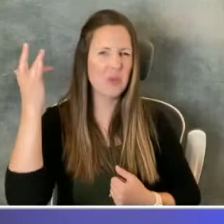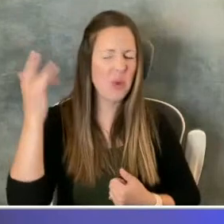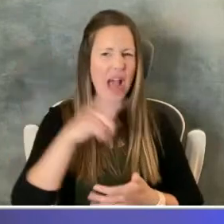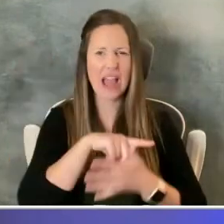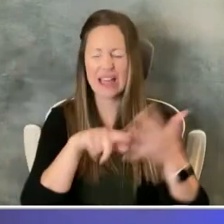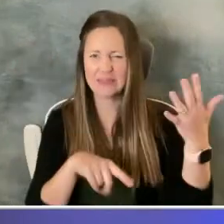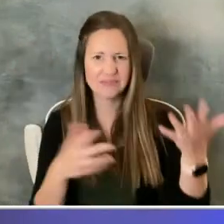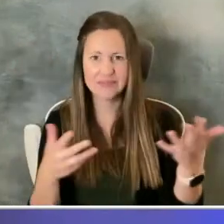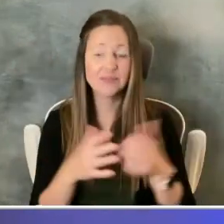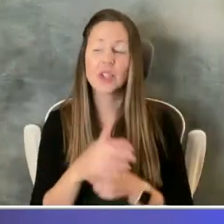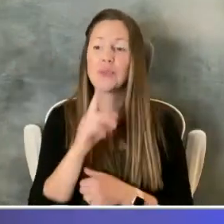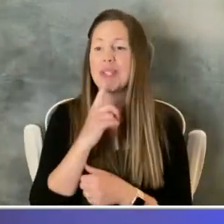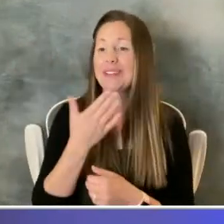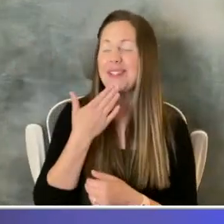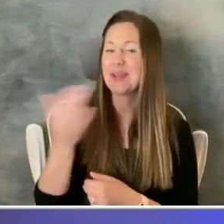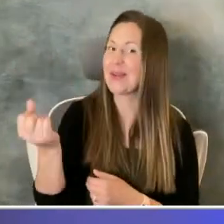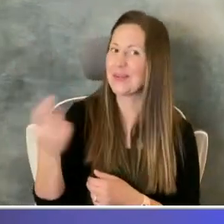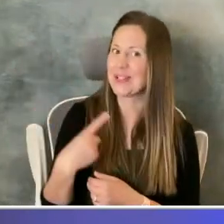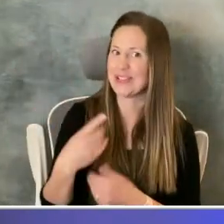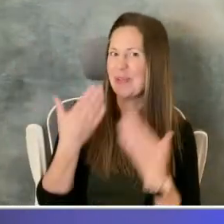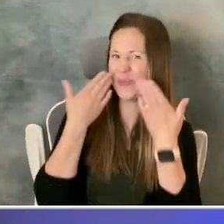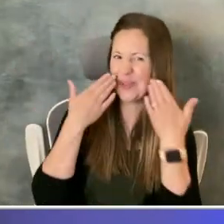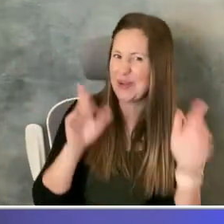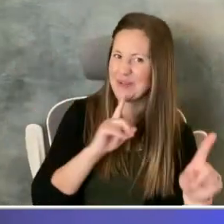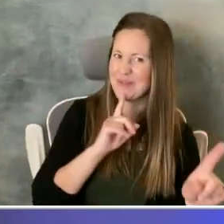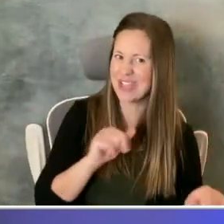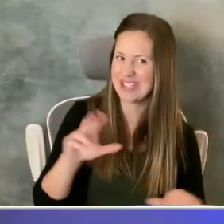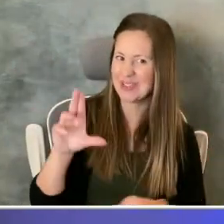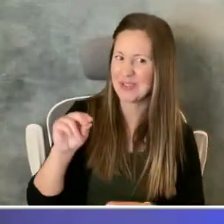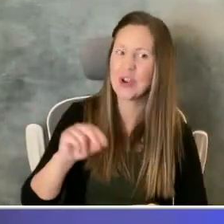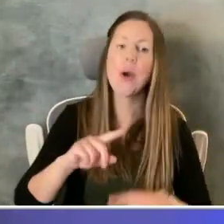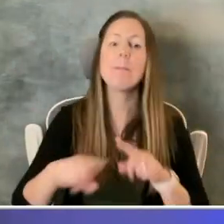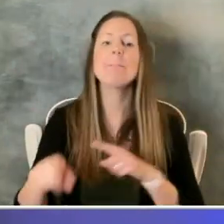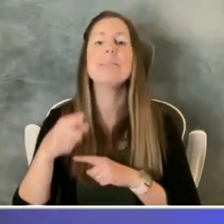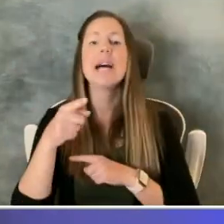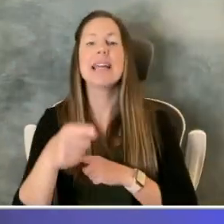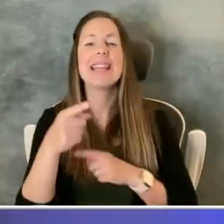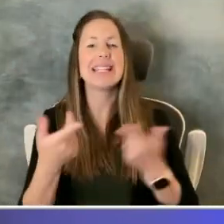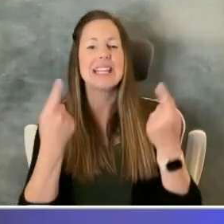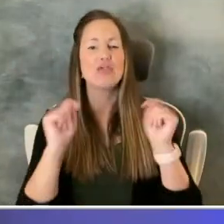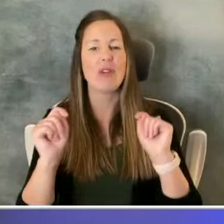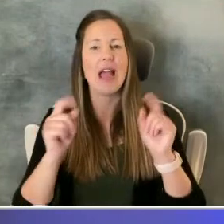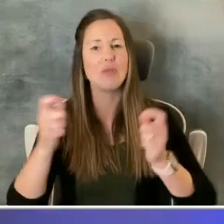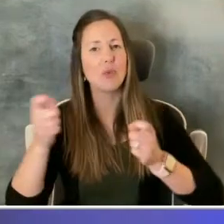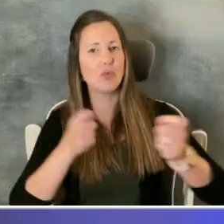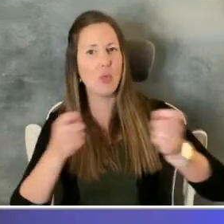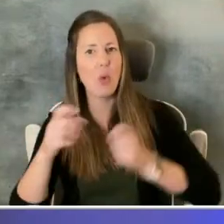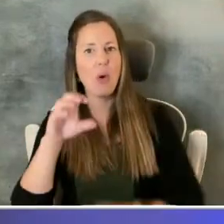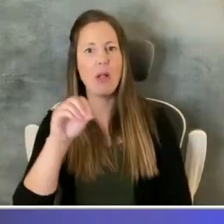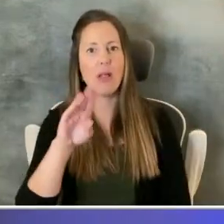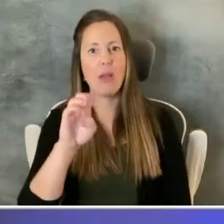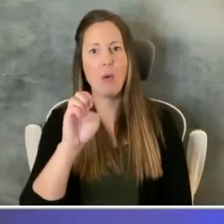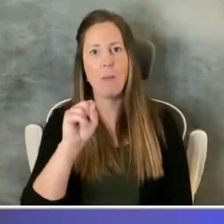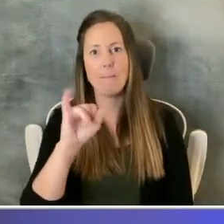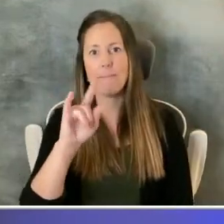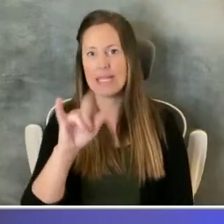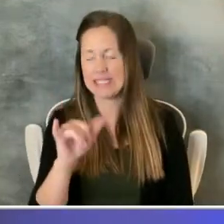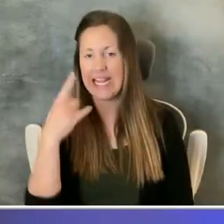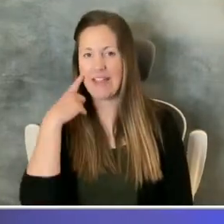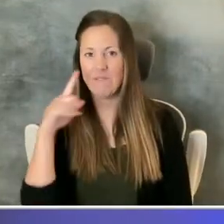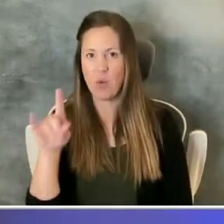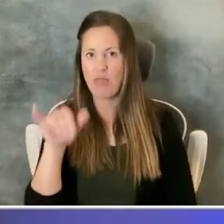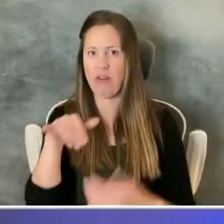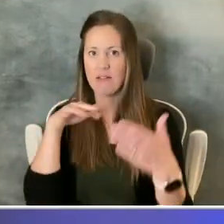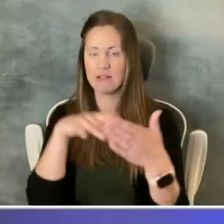to that. But they did attempt to control for obesity in this study. And really the only a cancer that didn't seem to